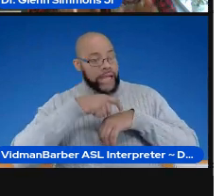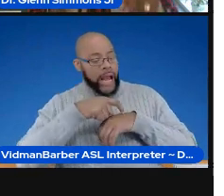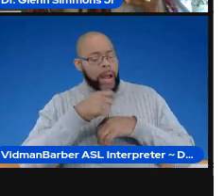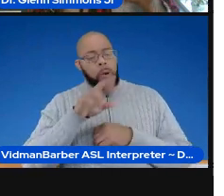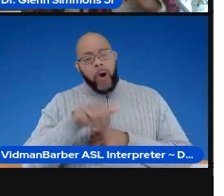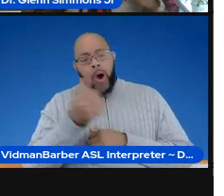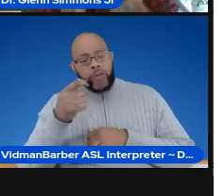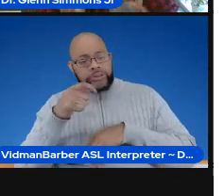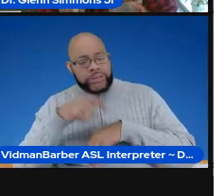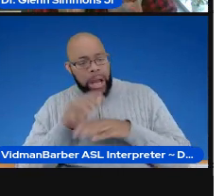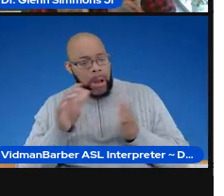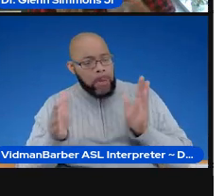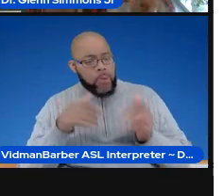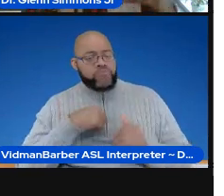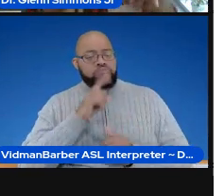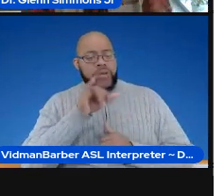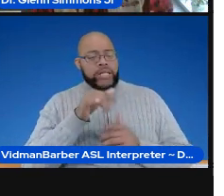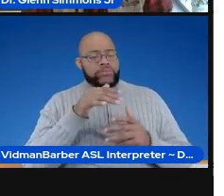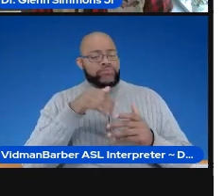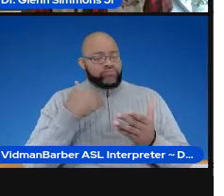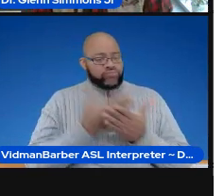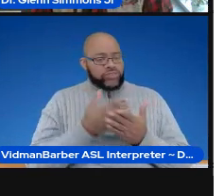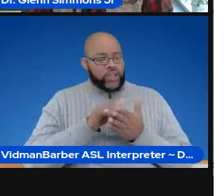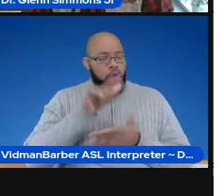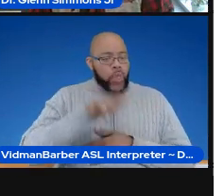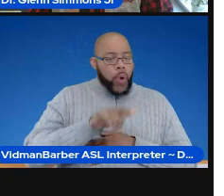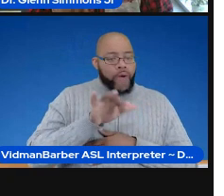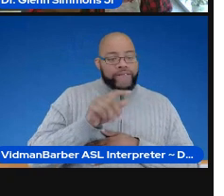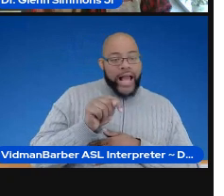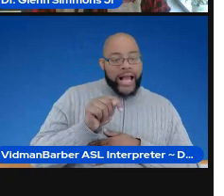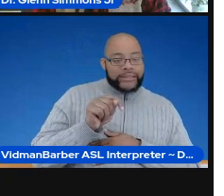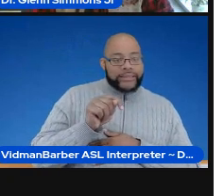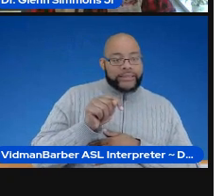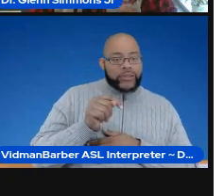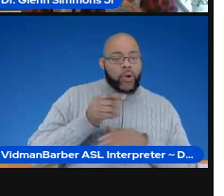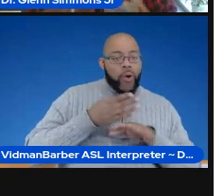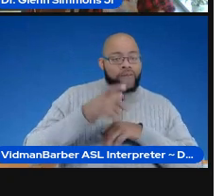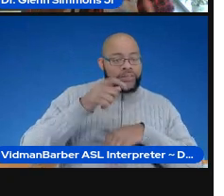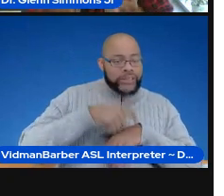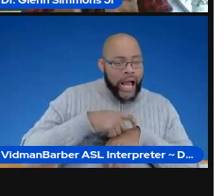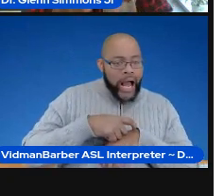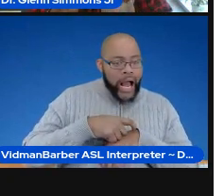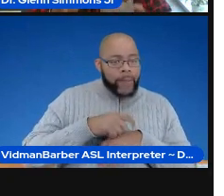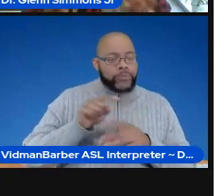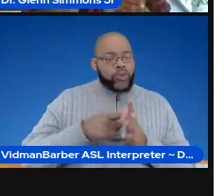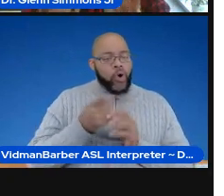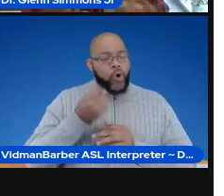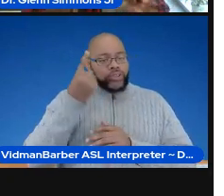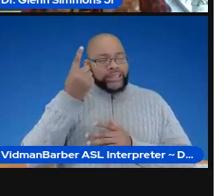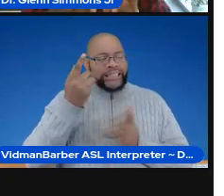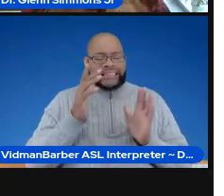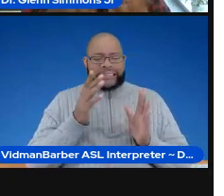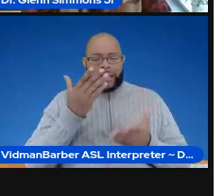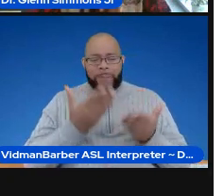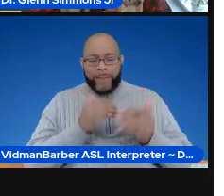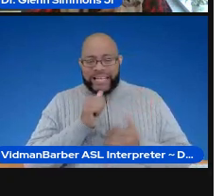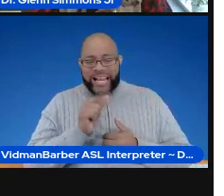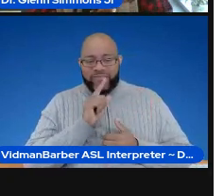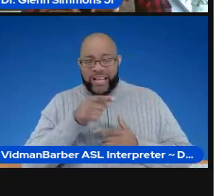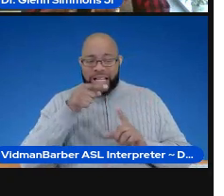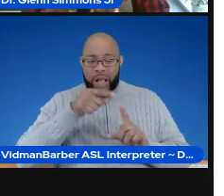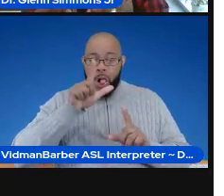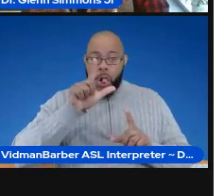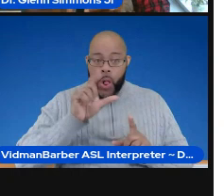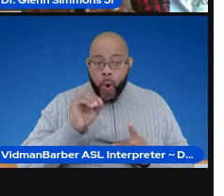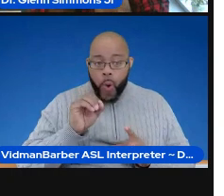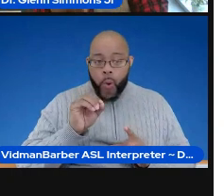another, we really got into this low fat craze. And over time, we started to understand that, well, maybe it's not quite low fat, but